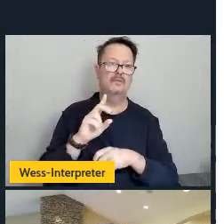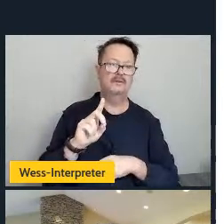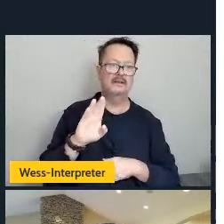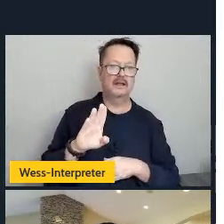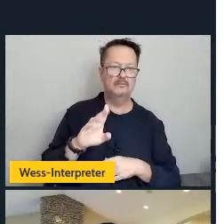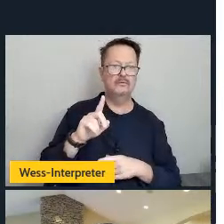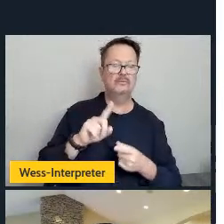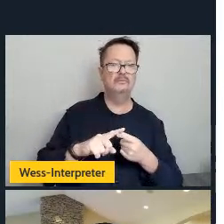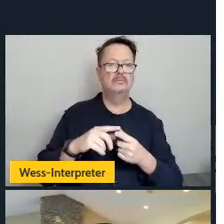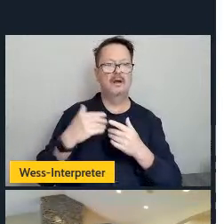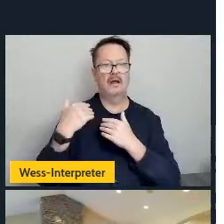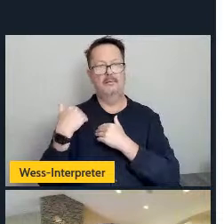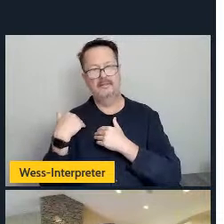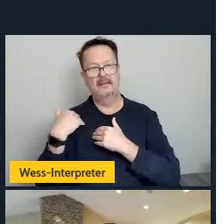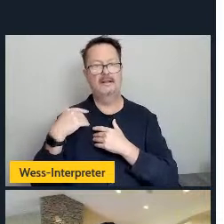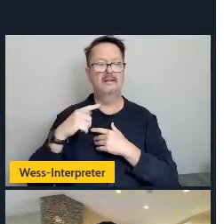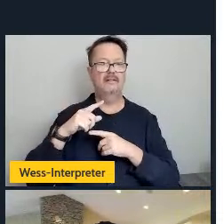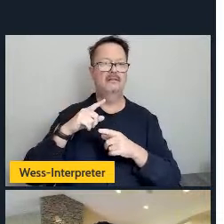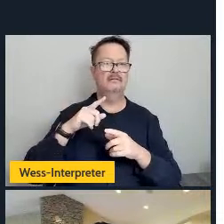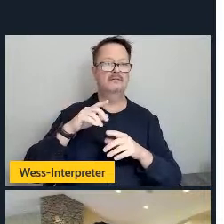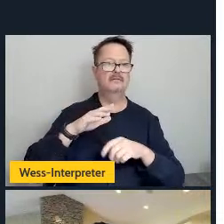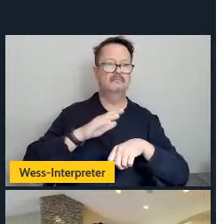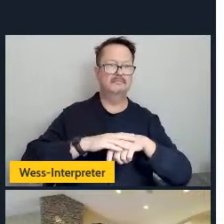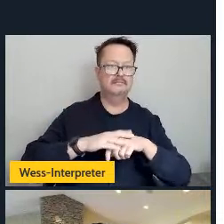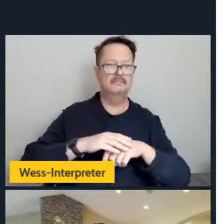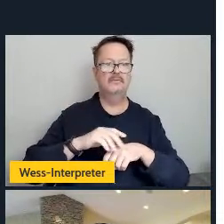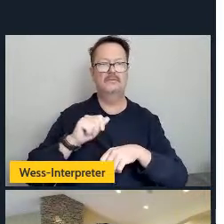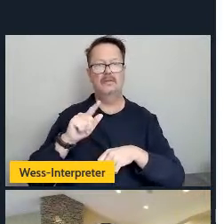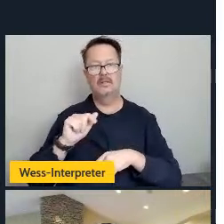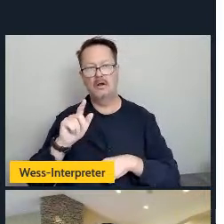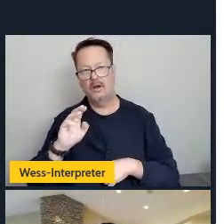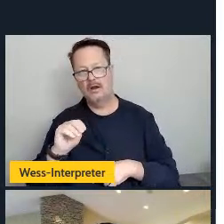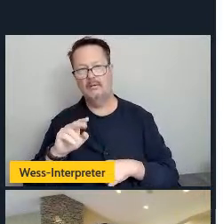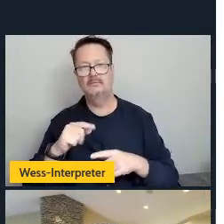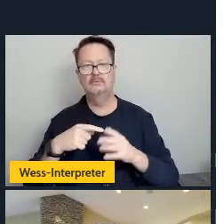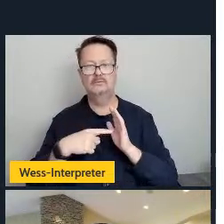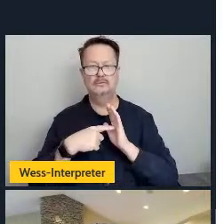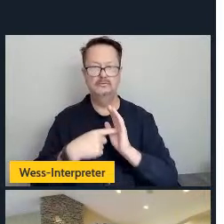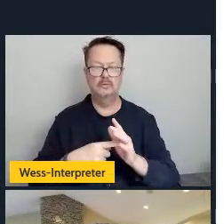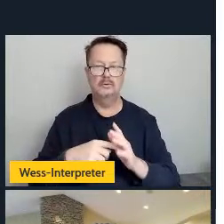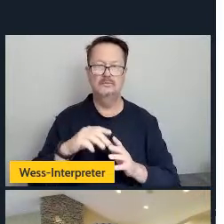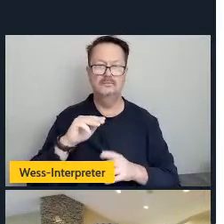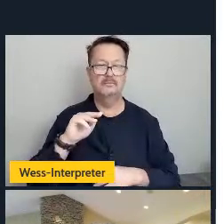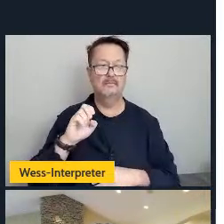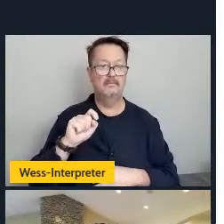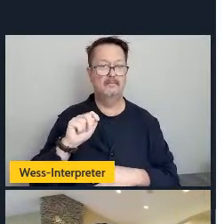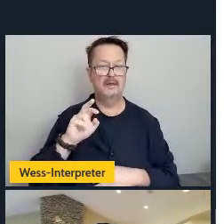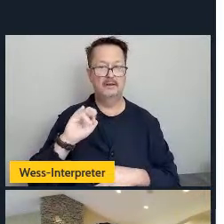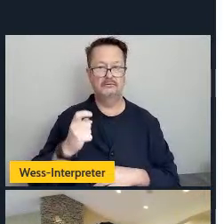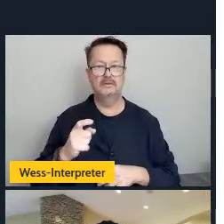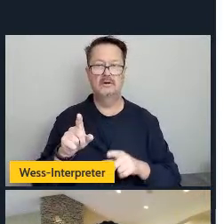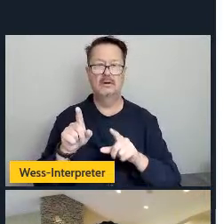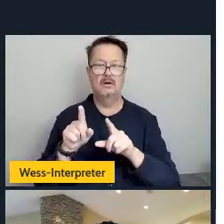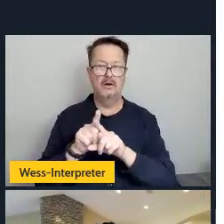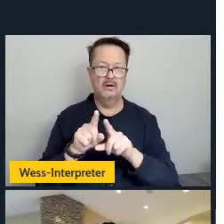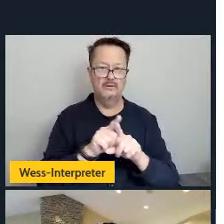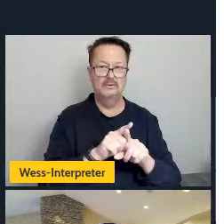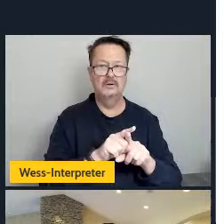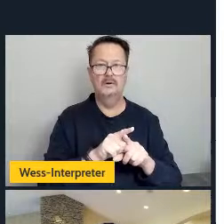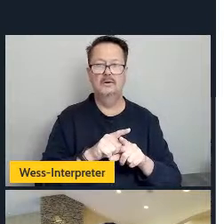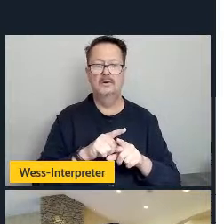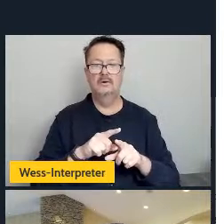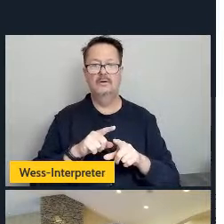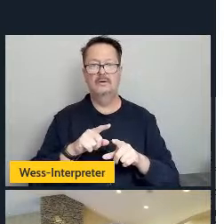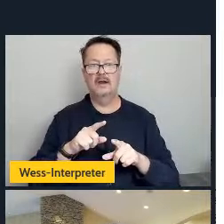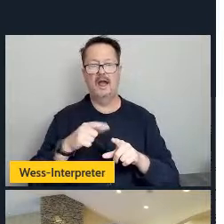and alarms from all of those components to show some health metrics, and etc. And also a configuration as a separate component. For example, here I